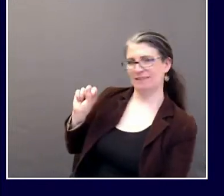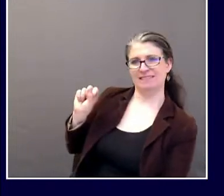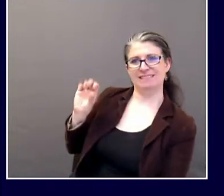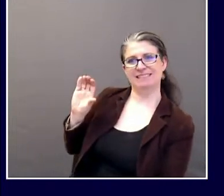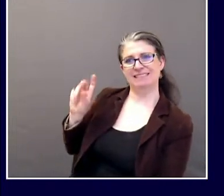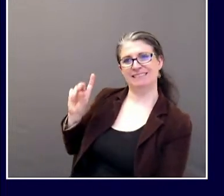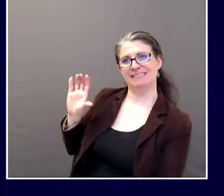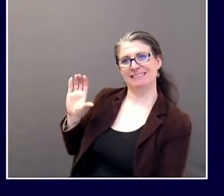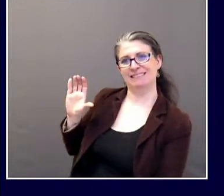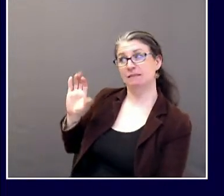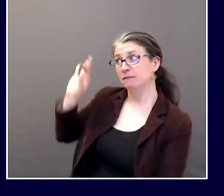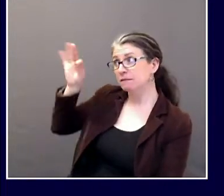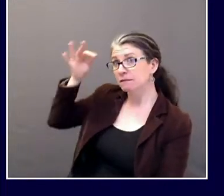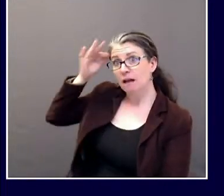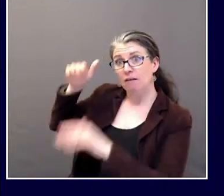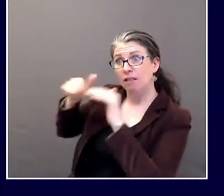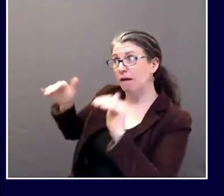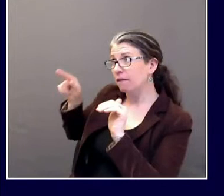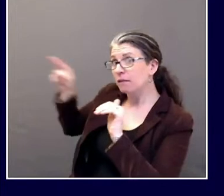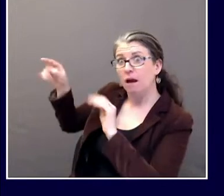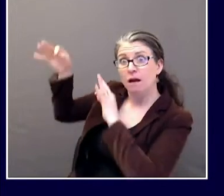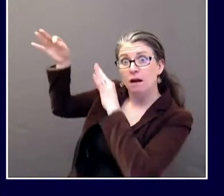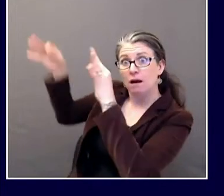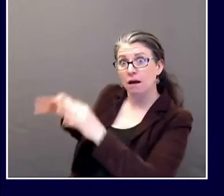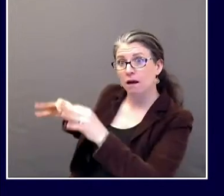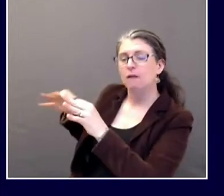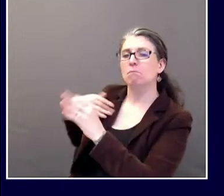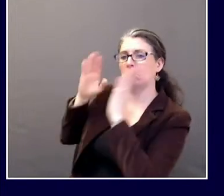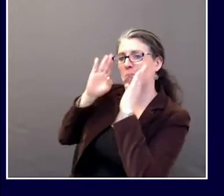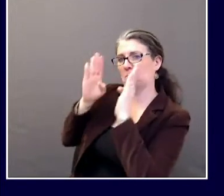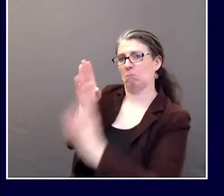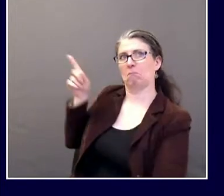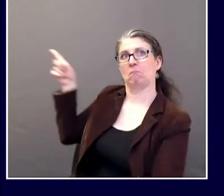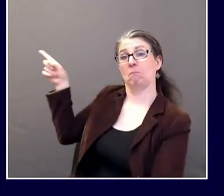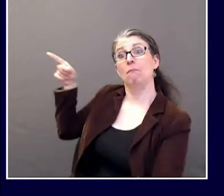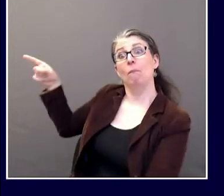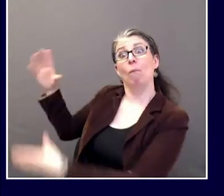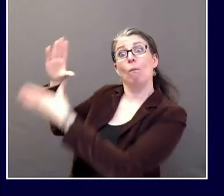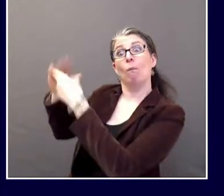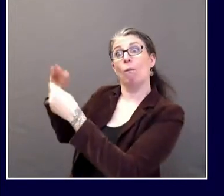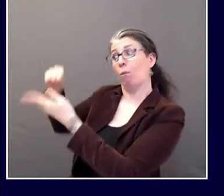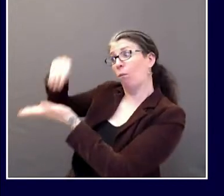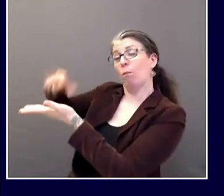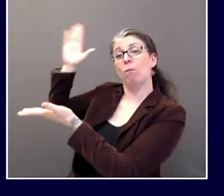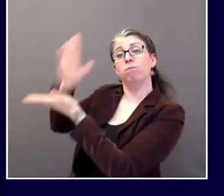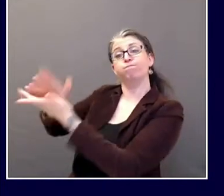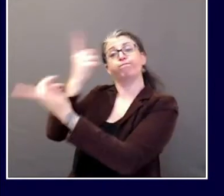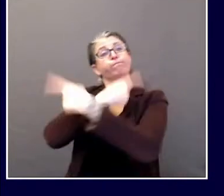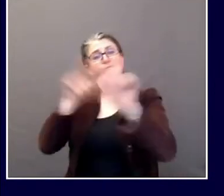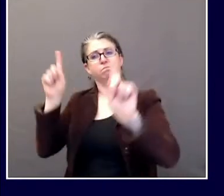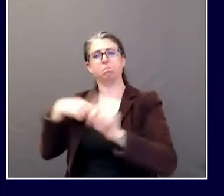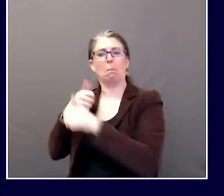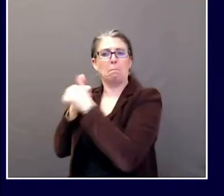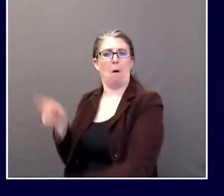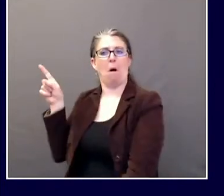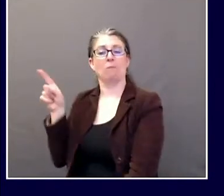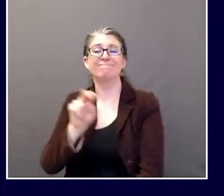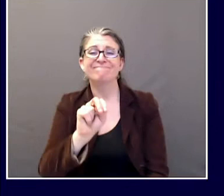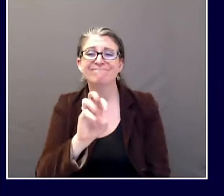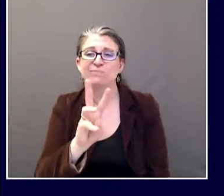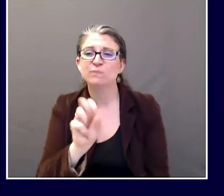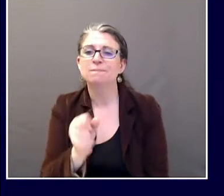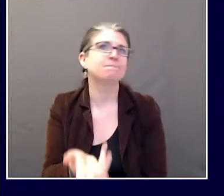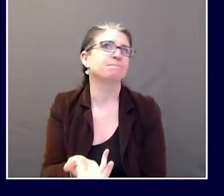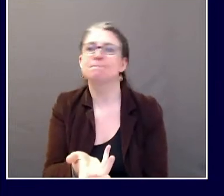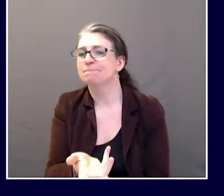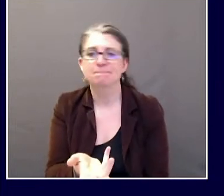hopeful and we're encouraged by that news, but again, until we see it locked in the system, it's just hope and encouragement, not a